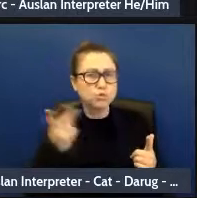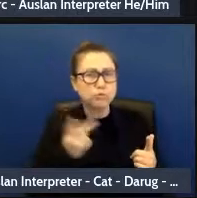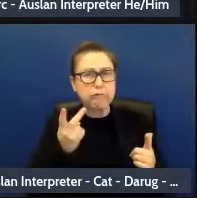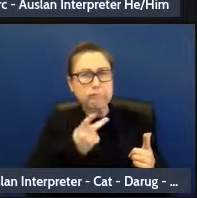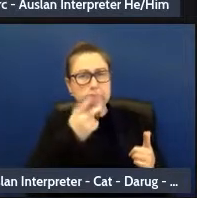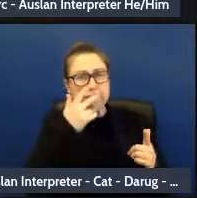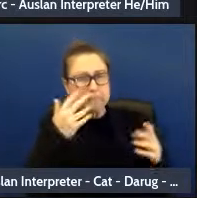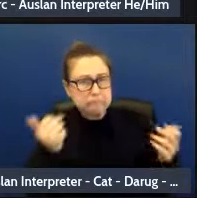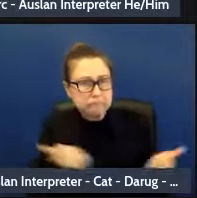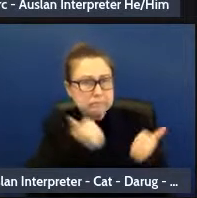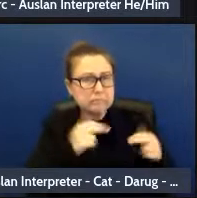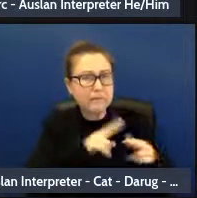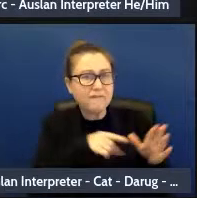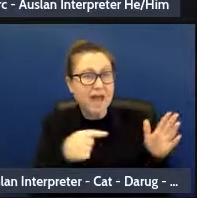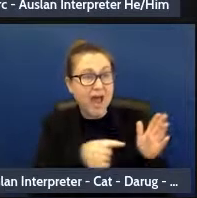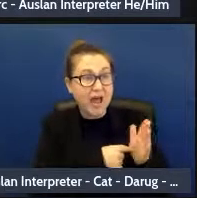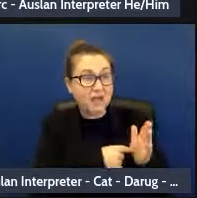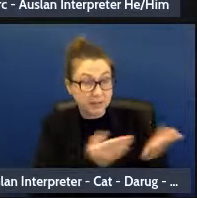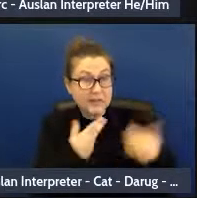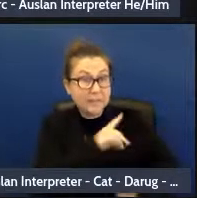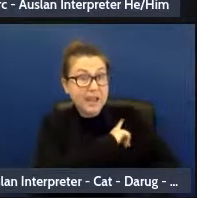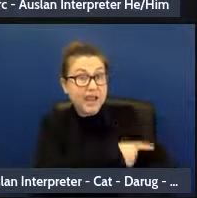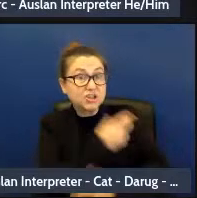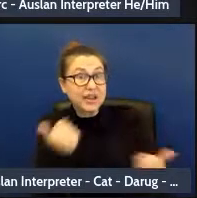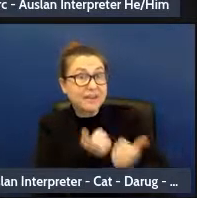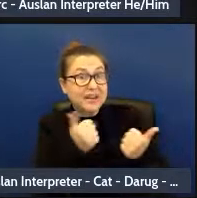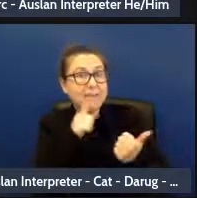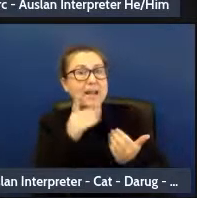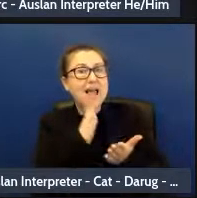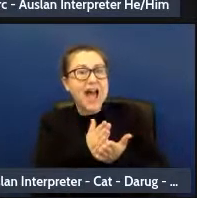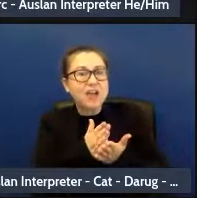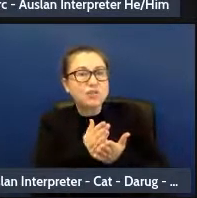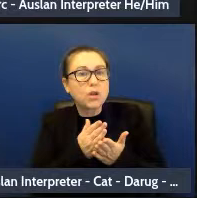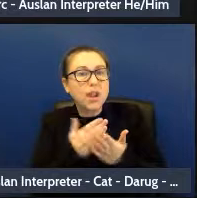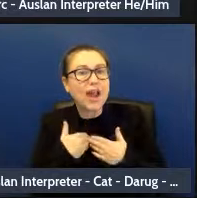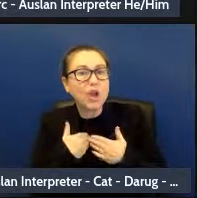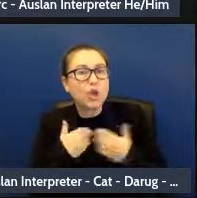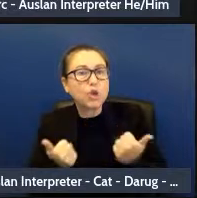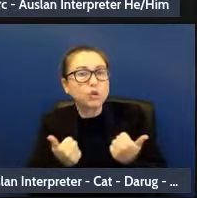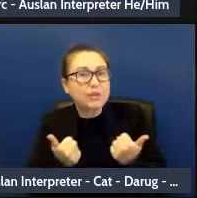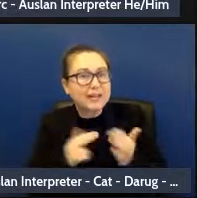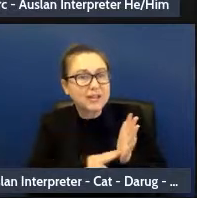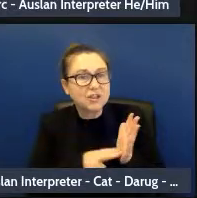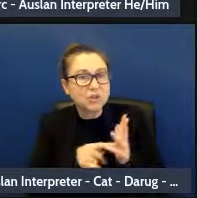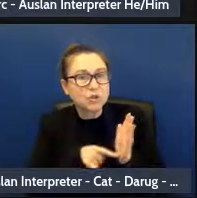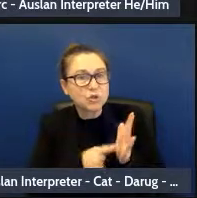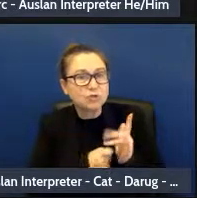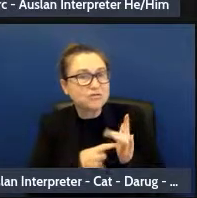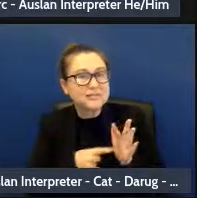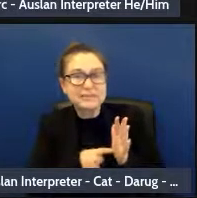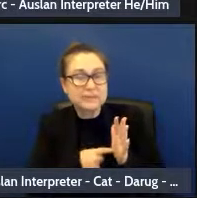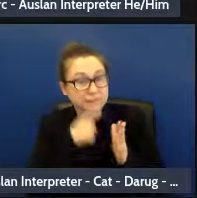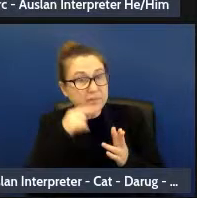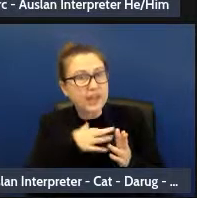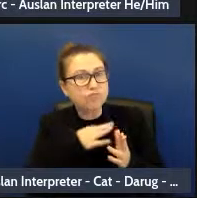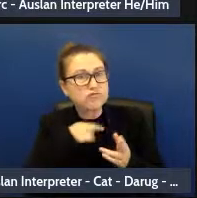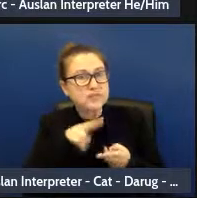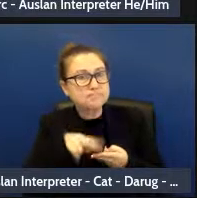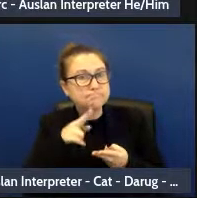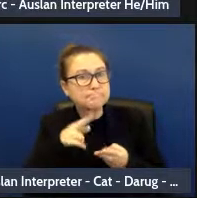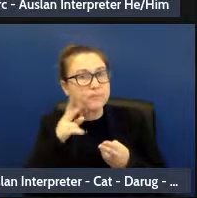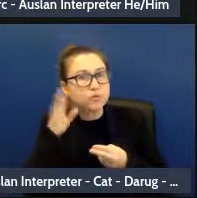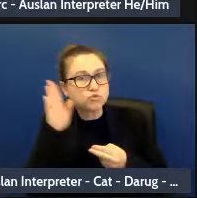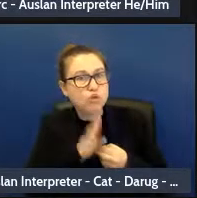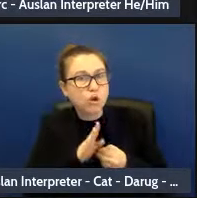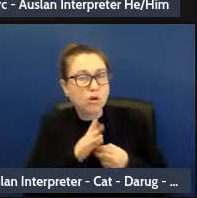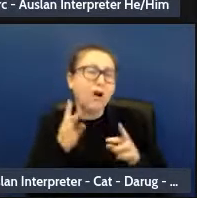of fats, which give you lots of energy, but not many actual nutrients, can increase your risk of stroke. Now, hopefully that's not